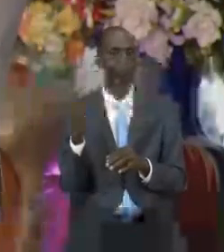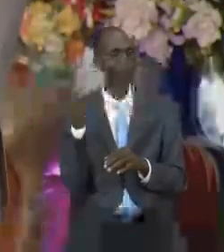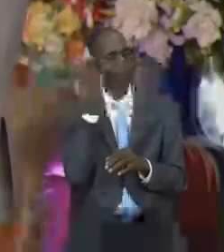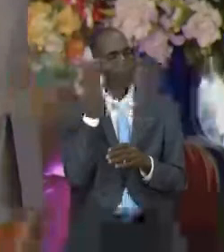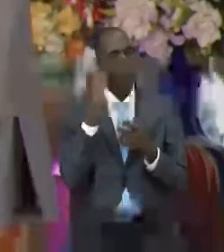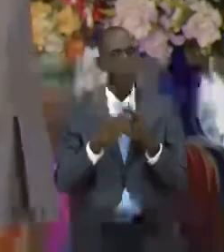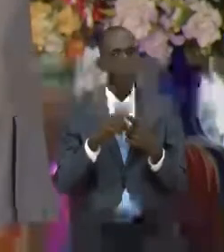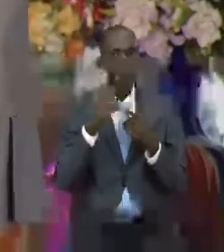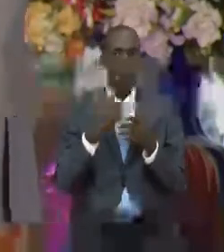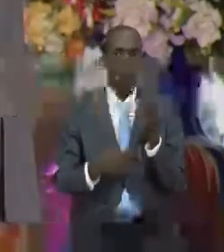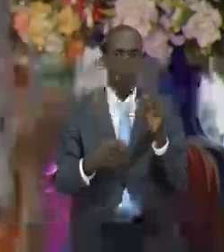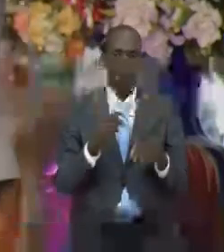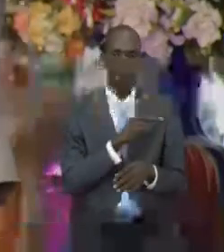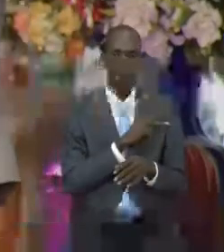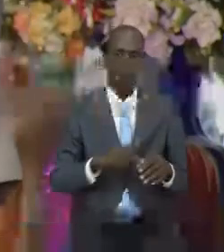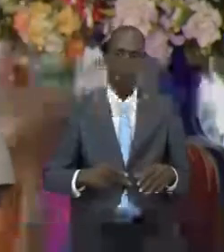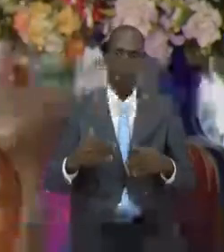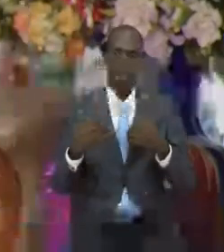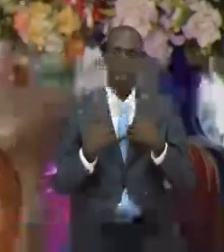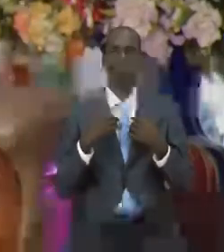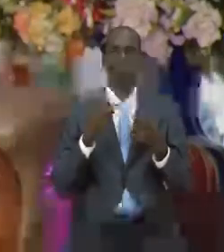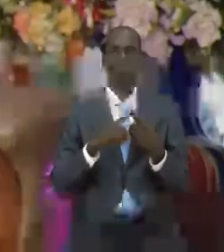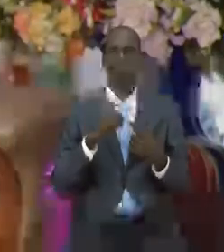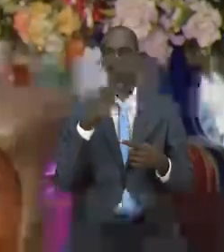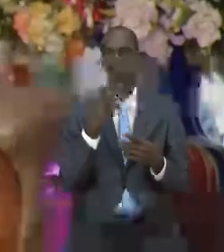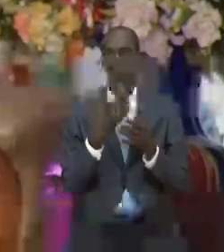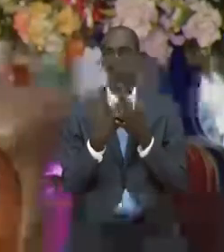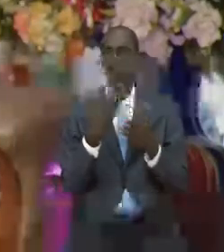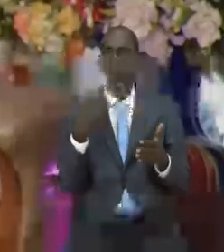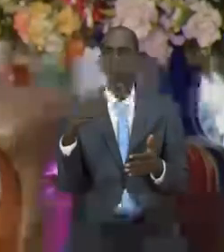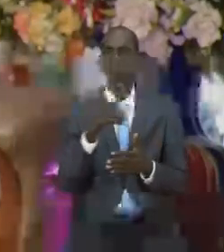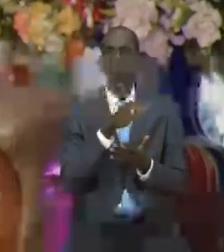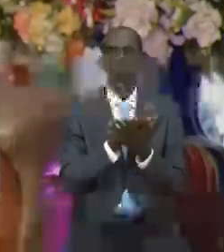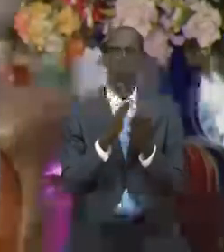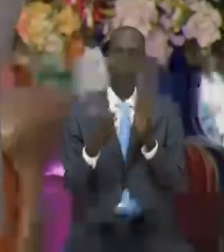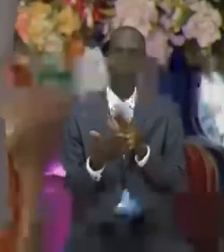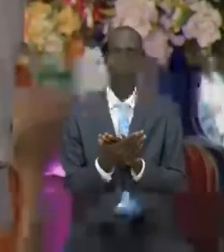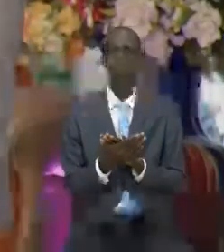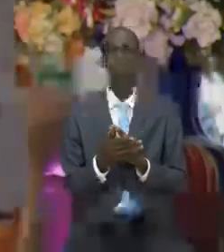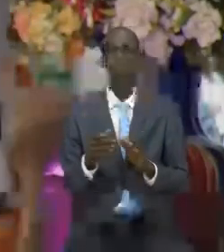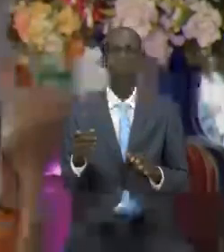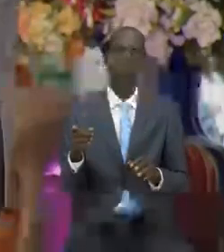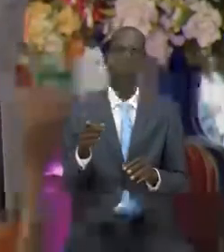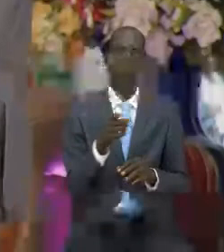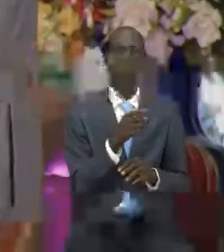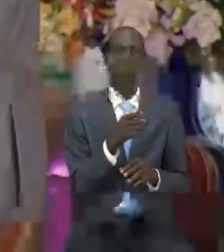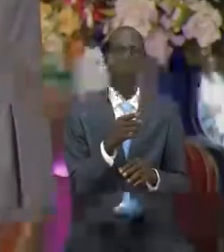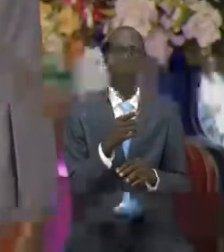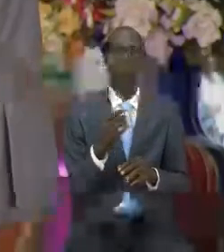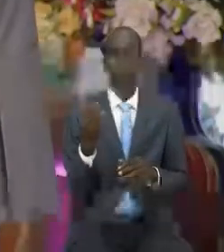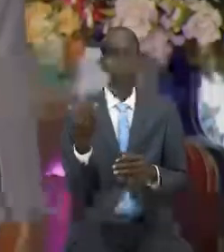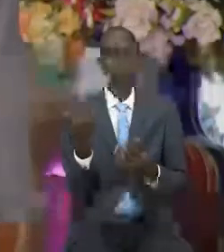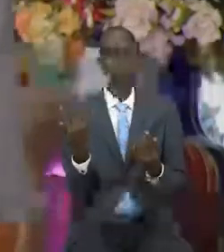the King has to say before you become an herald of the King. Hearken